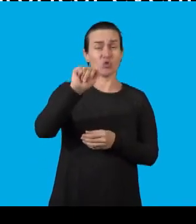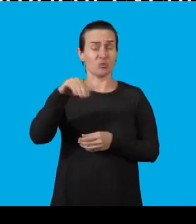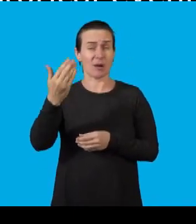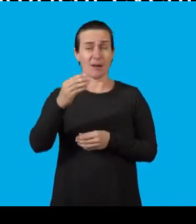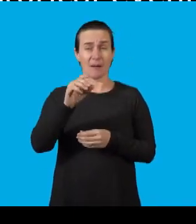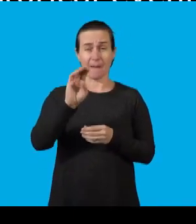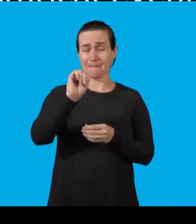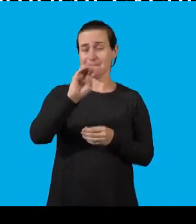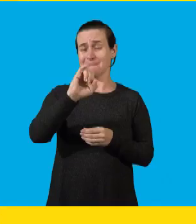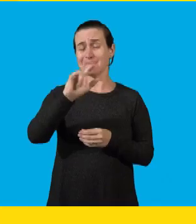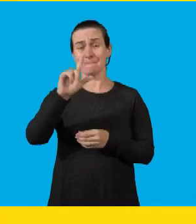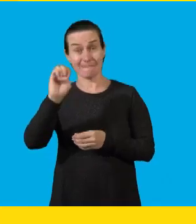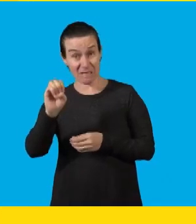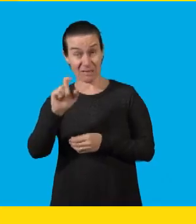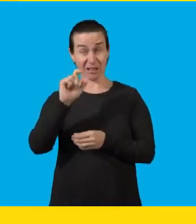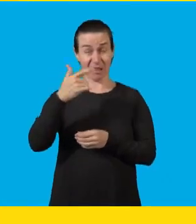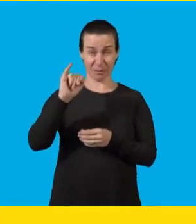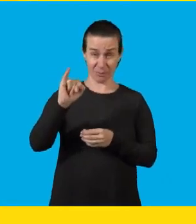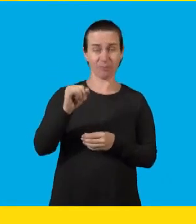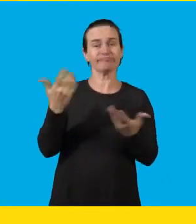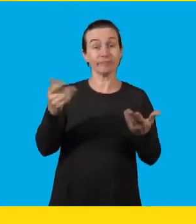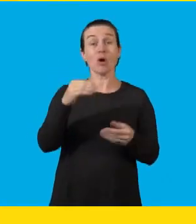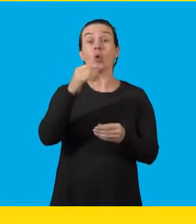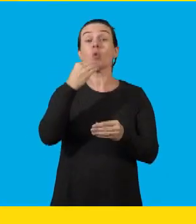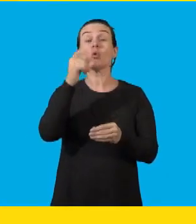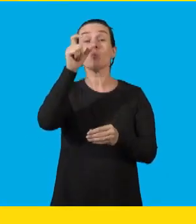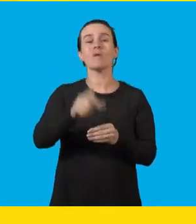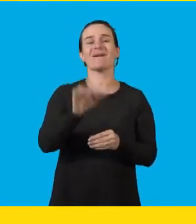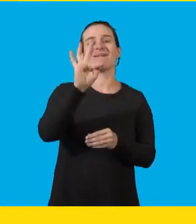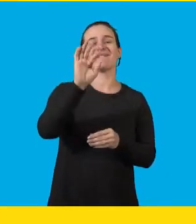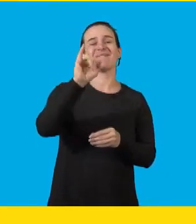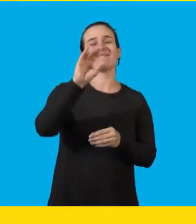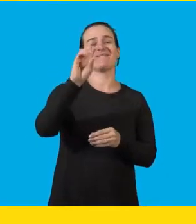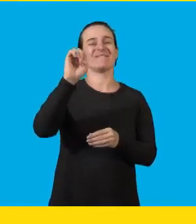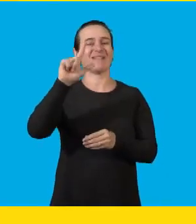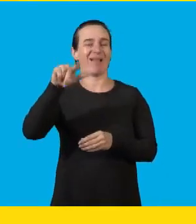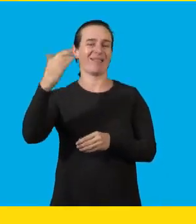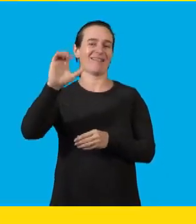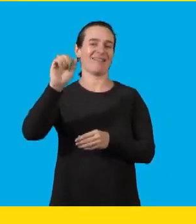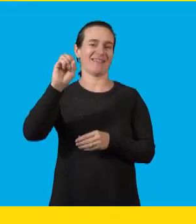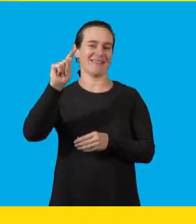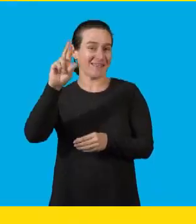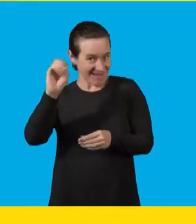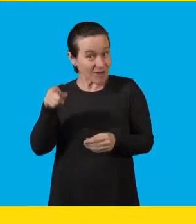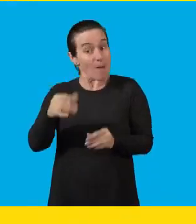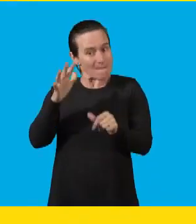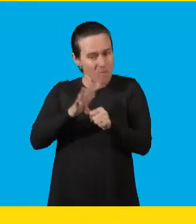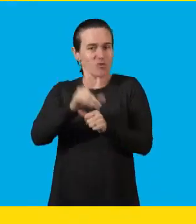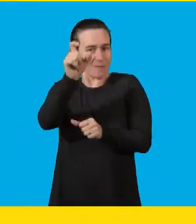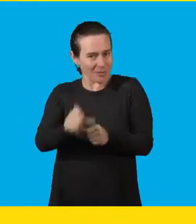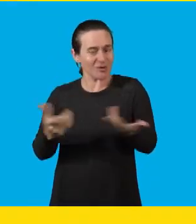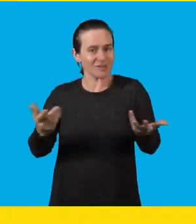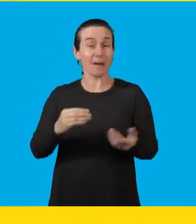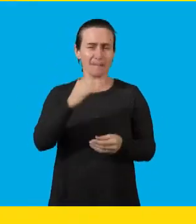Crisis, very, very important. Fidel Castro, all those historical figures are very important. They will help you understand what